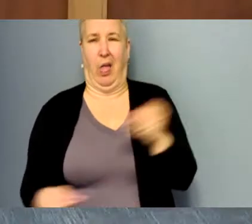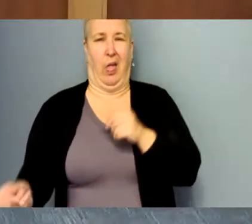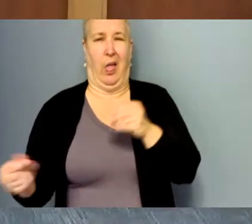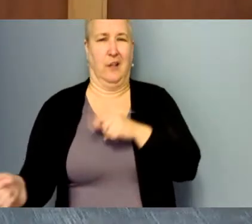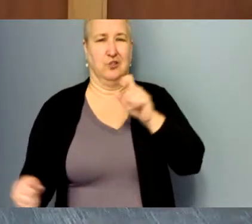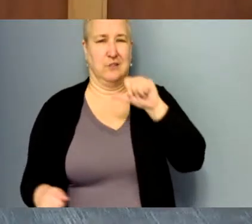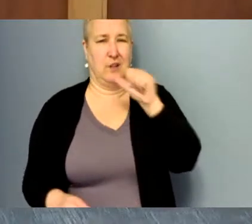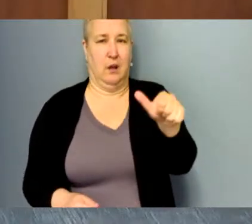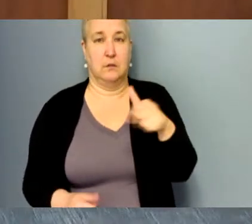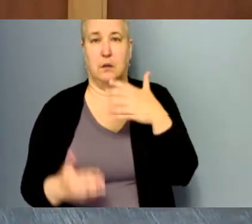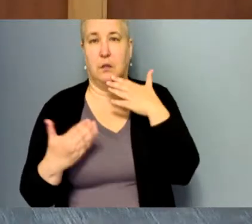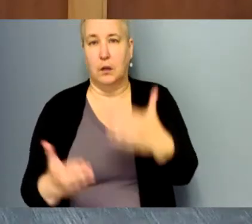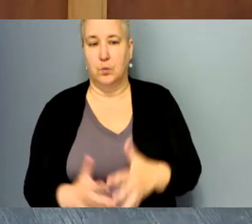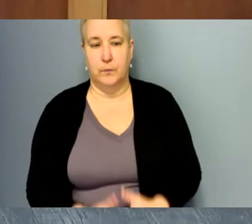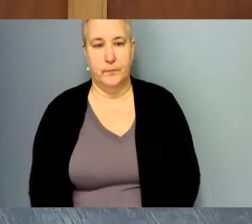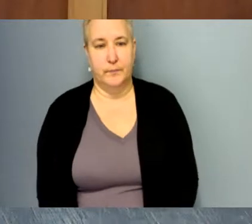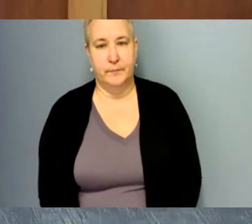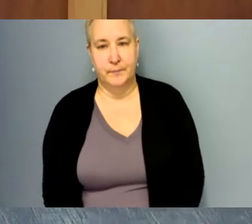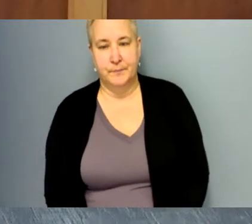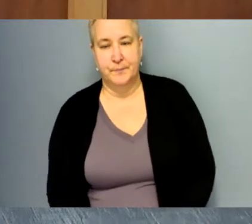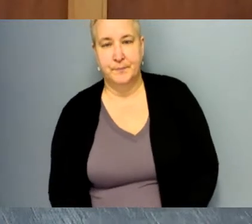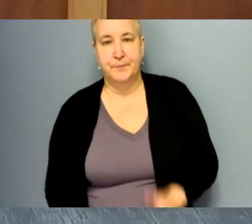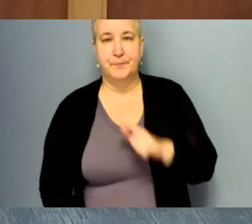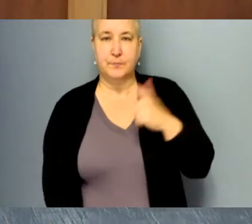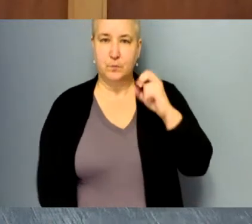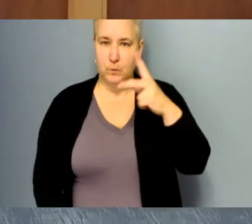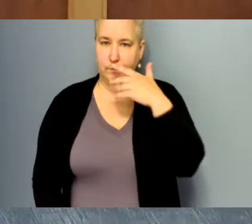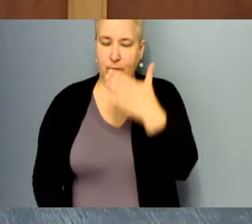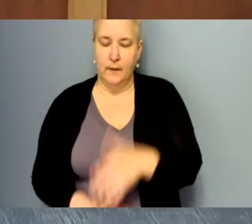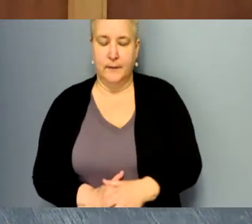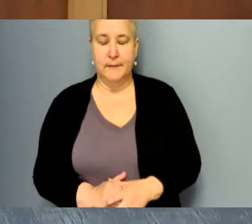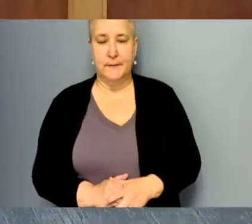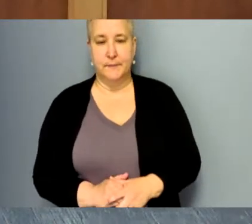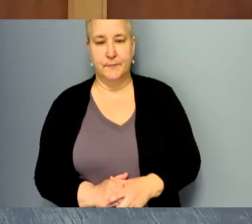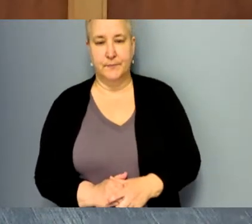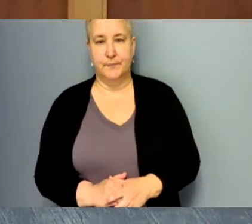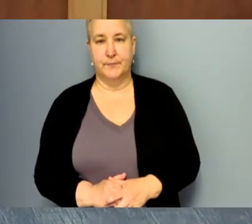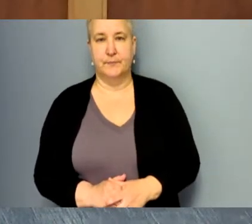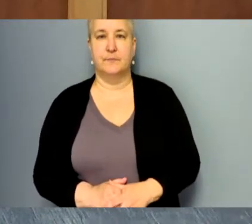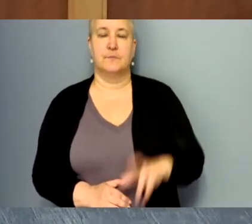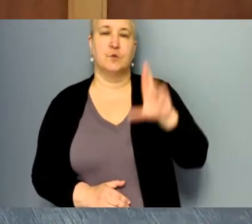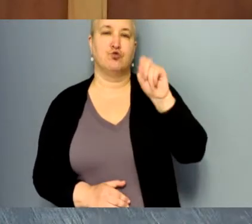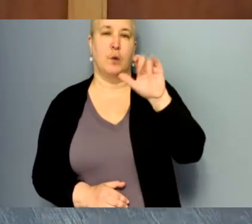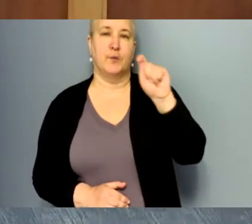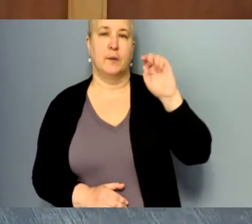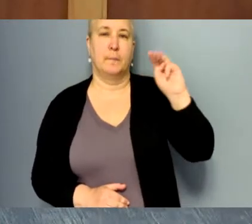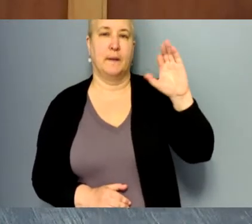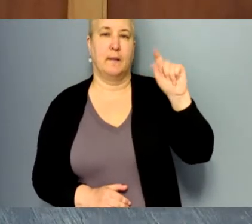Okay, thank you. Robert McLean?